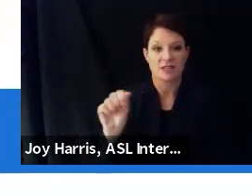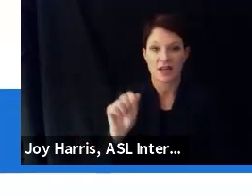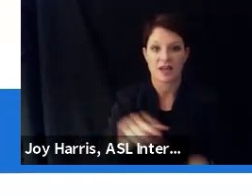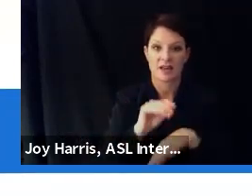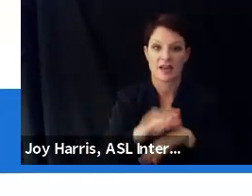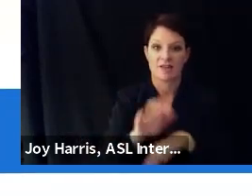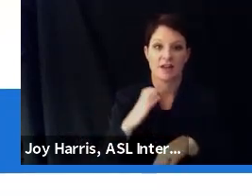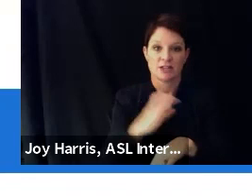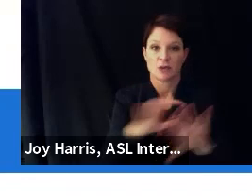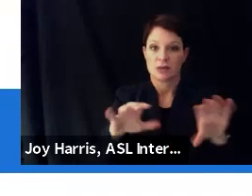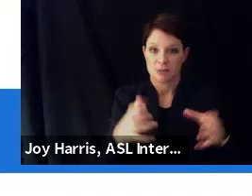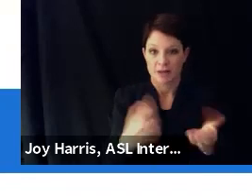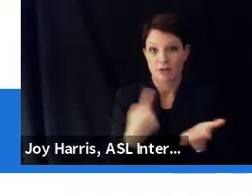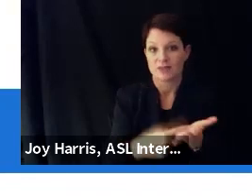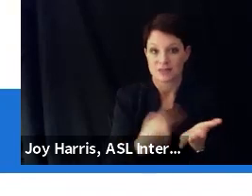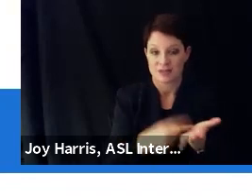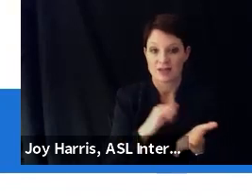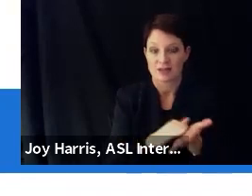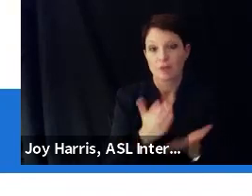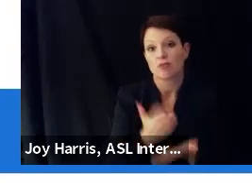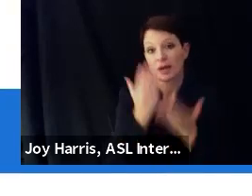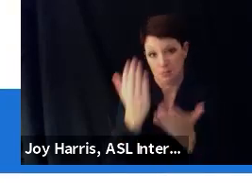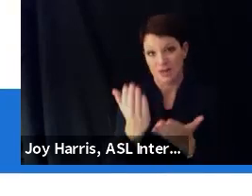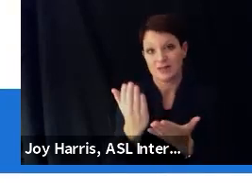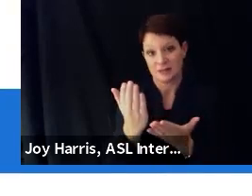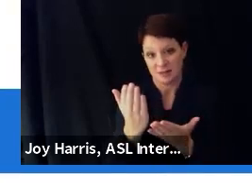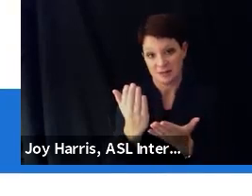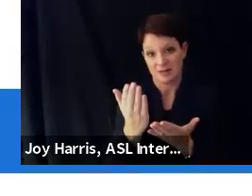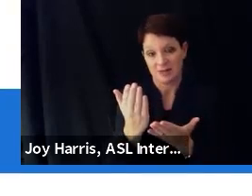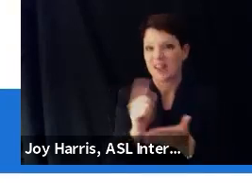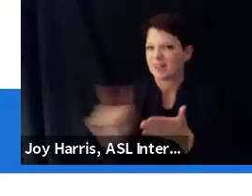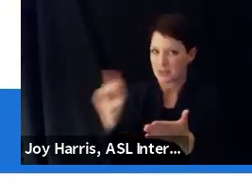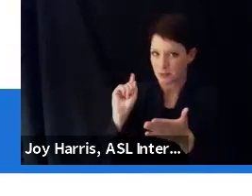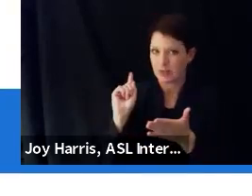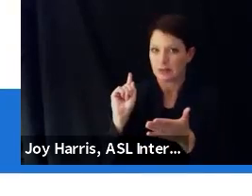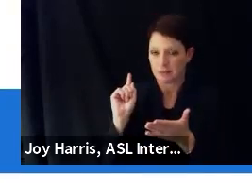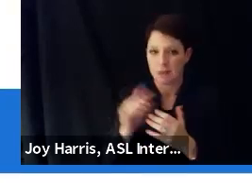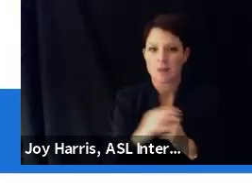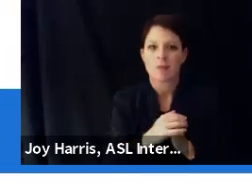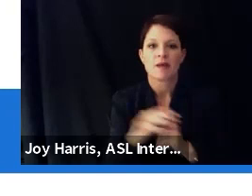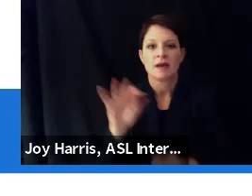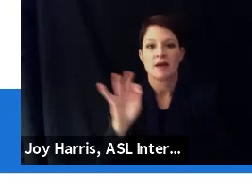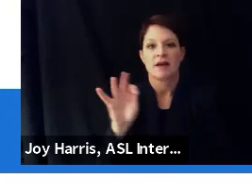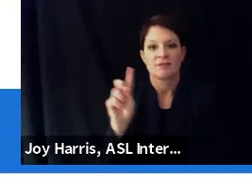panel discussed that and made those recommendations last week. The